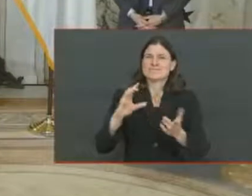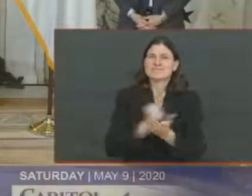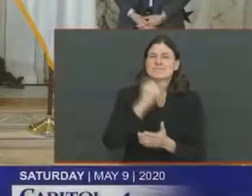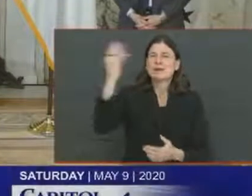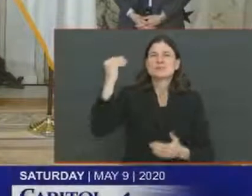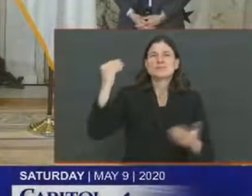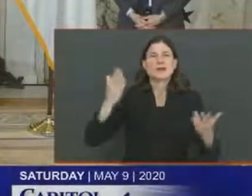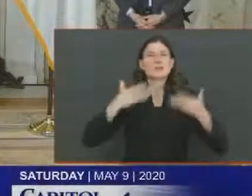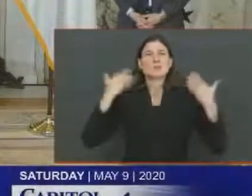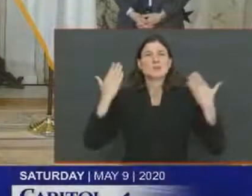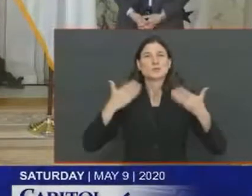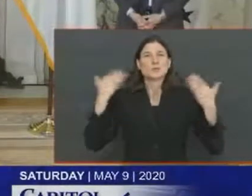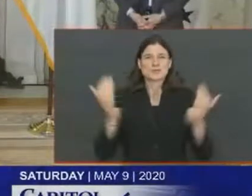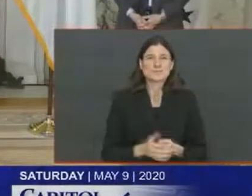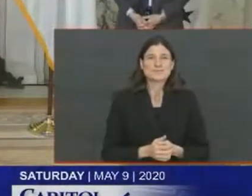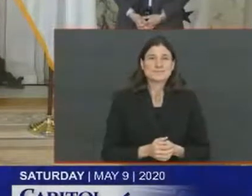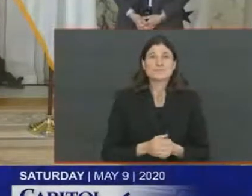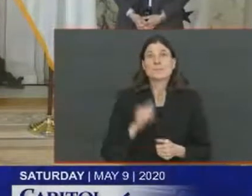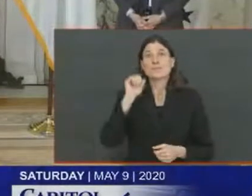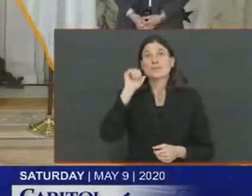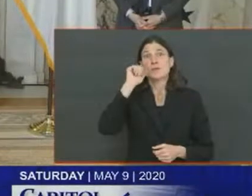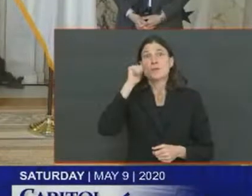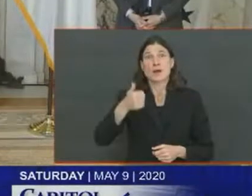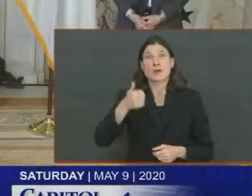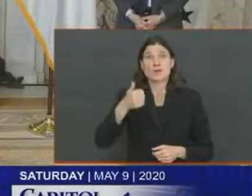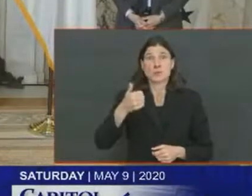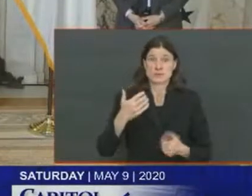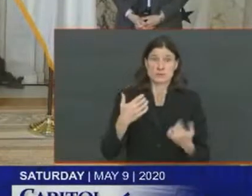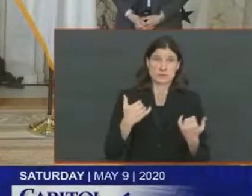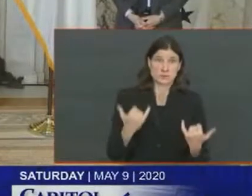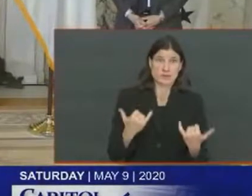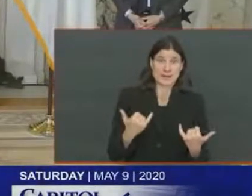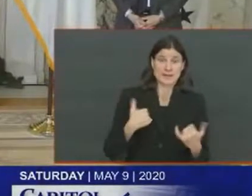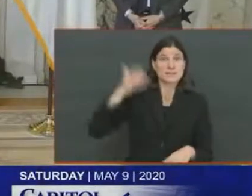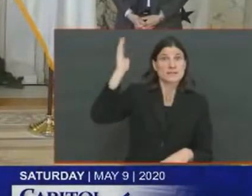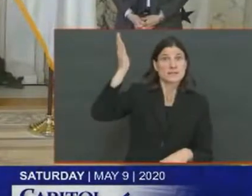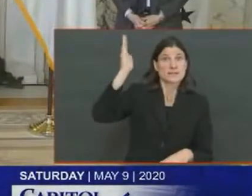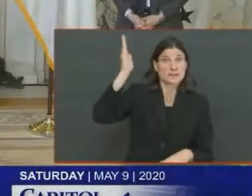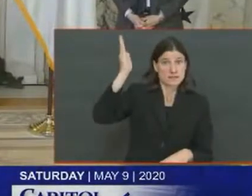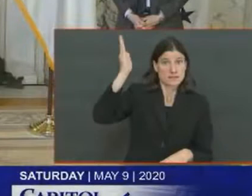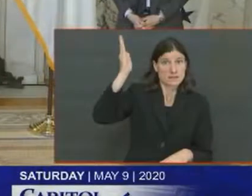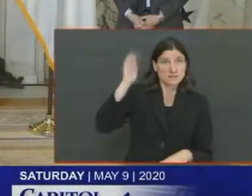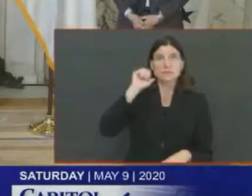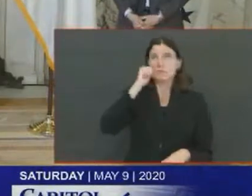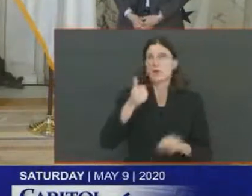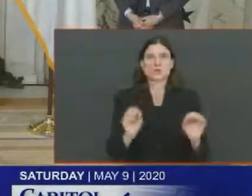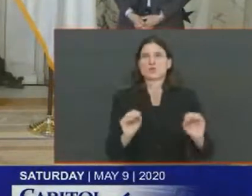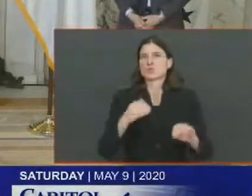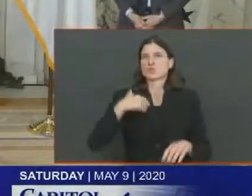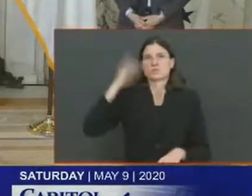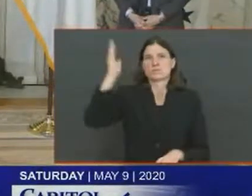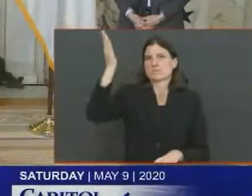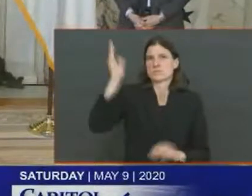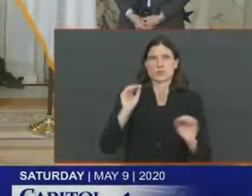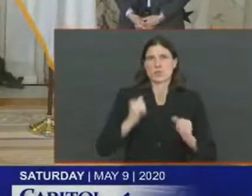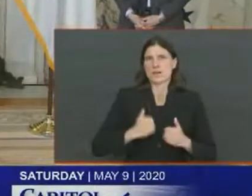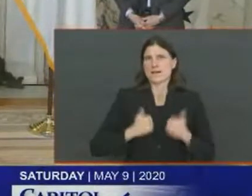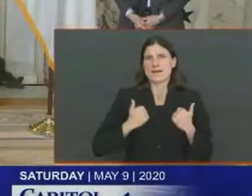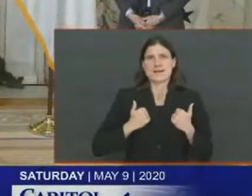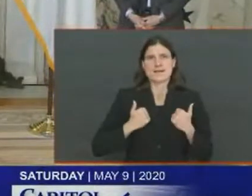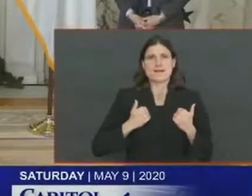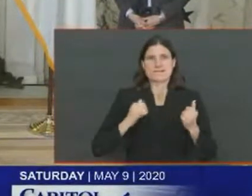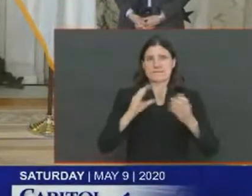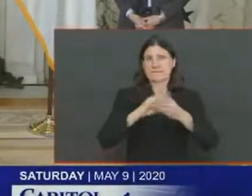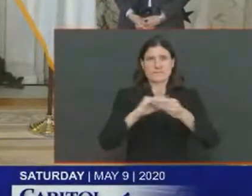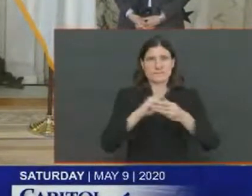will not have a press conference in honor of Mother's Day. However, Dr. Alexander Scott and I will